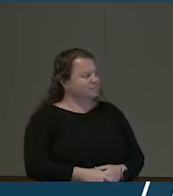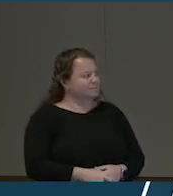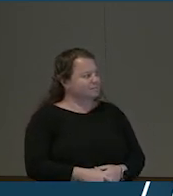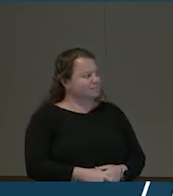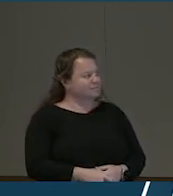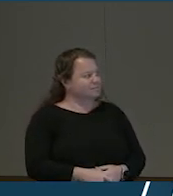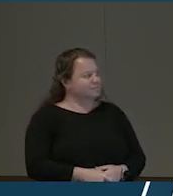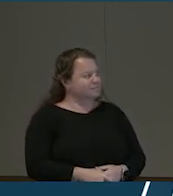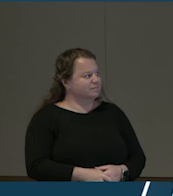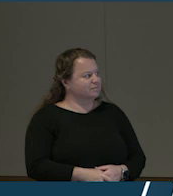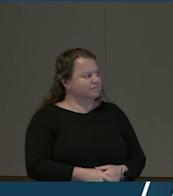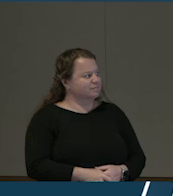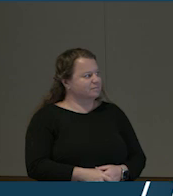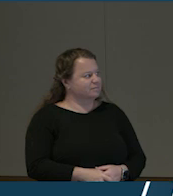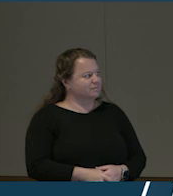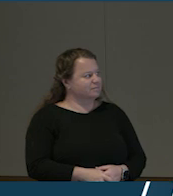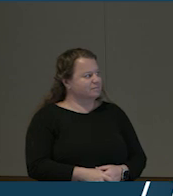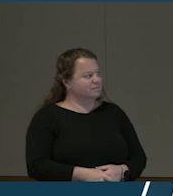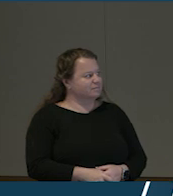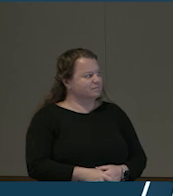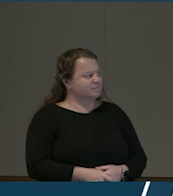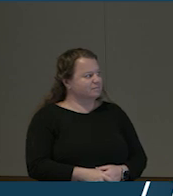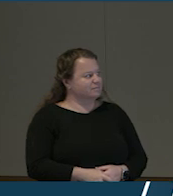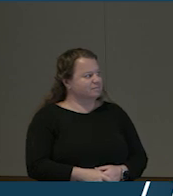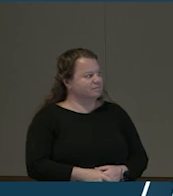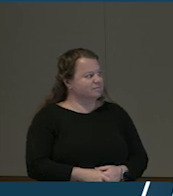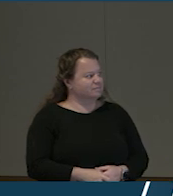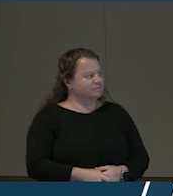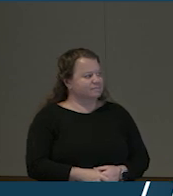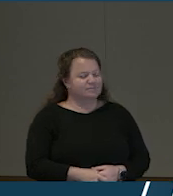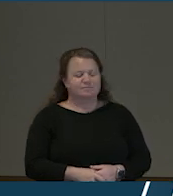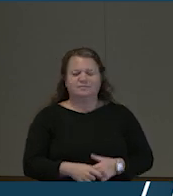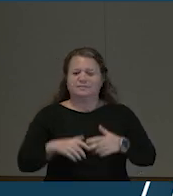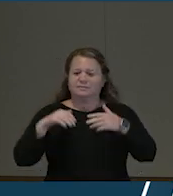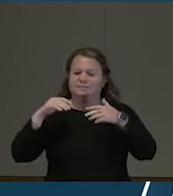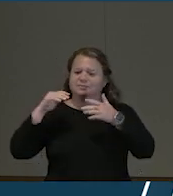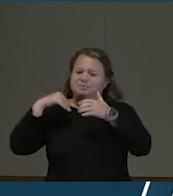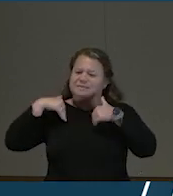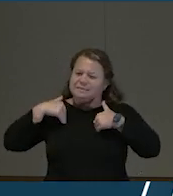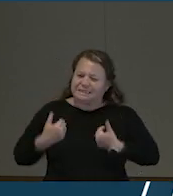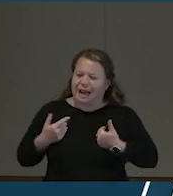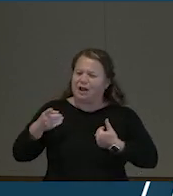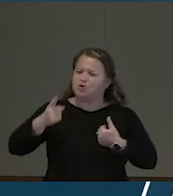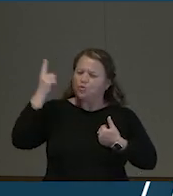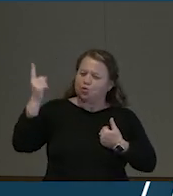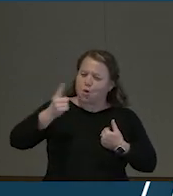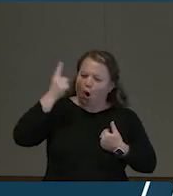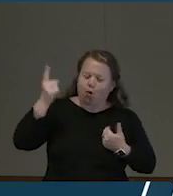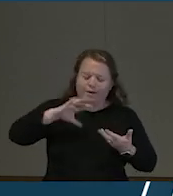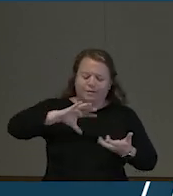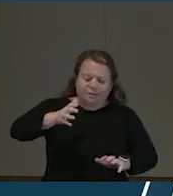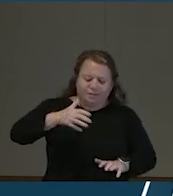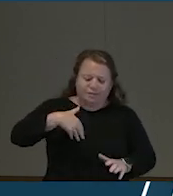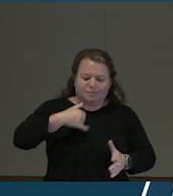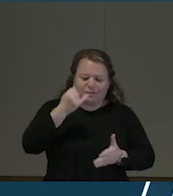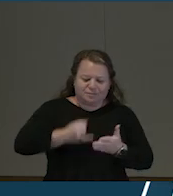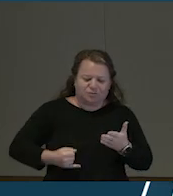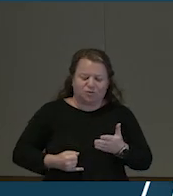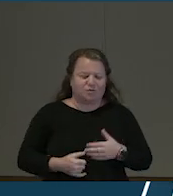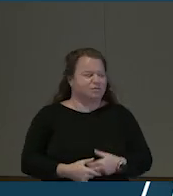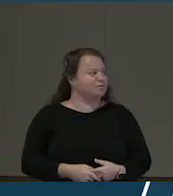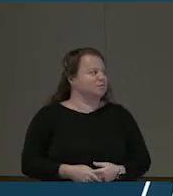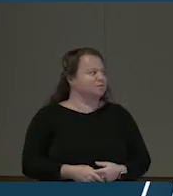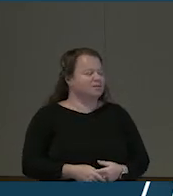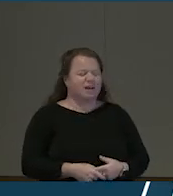don't... Molly! I'm so tired that you always do this with me. I didn't want